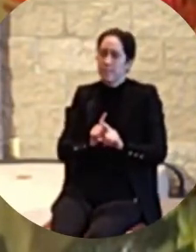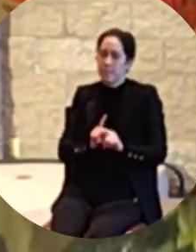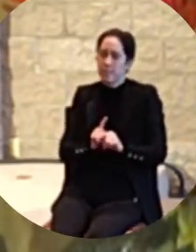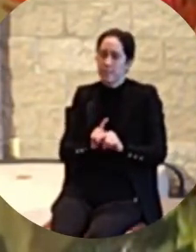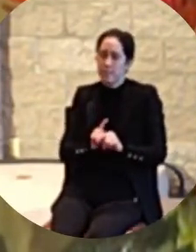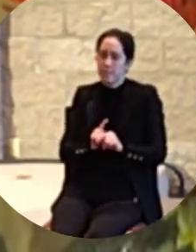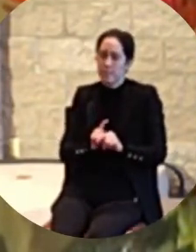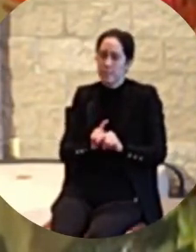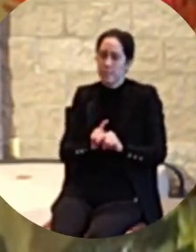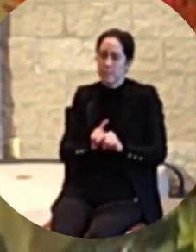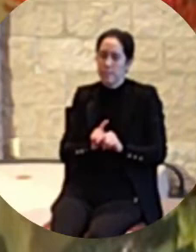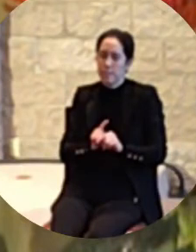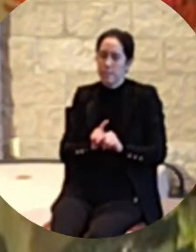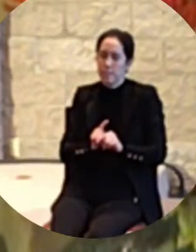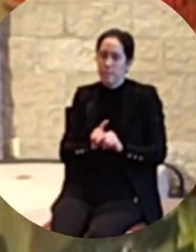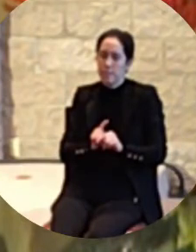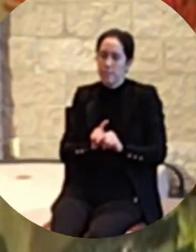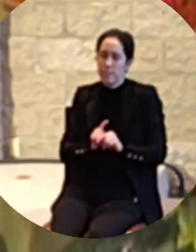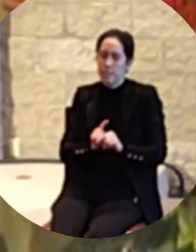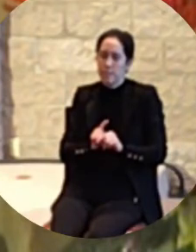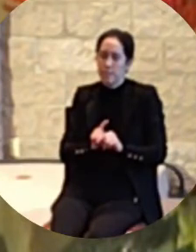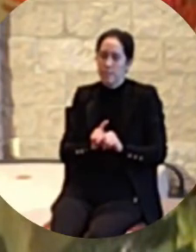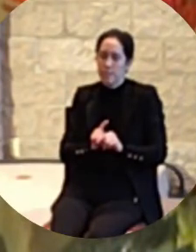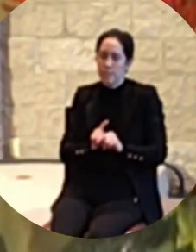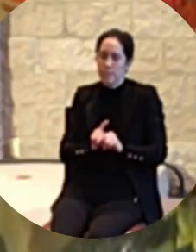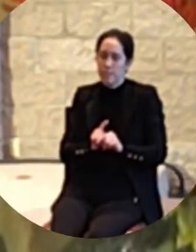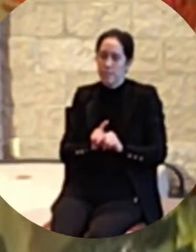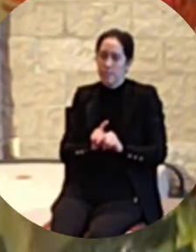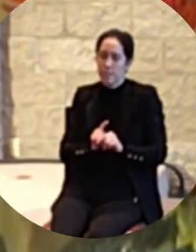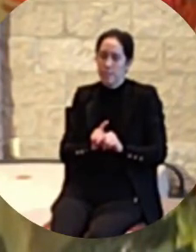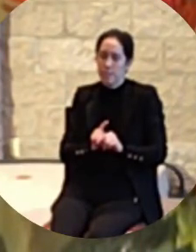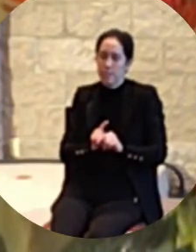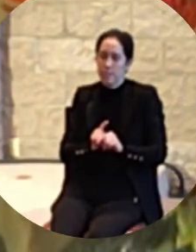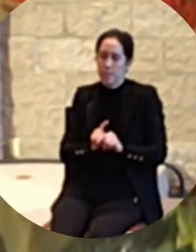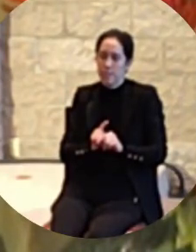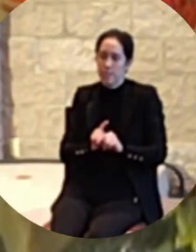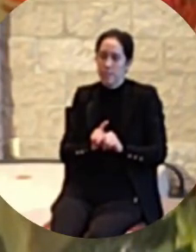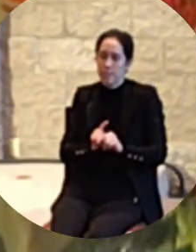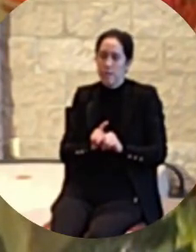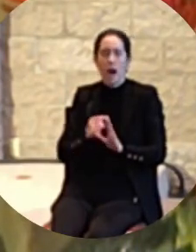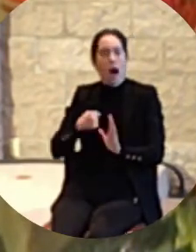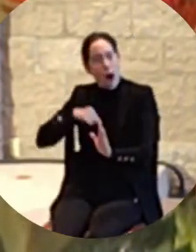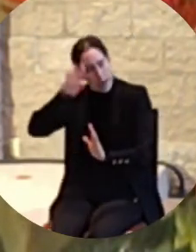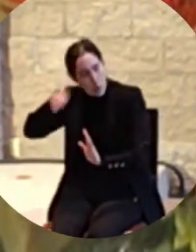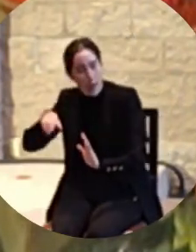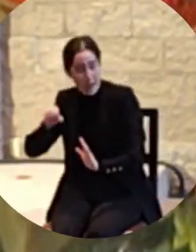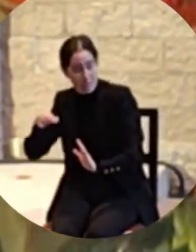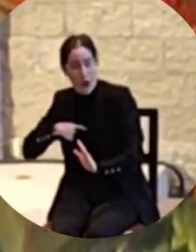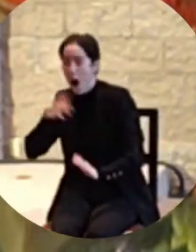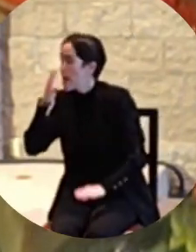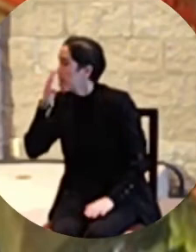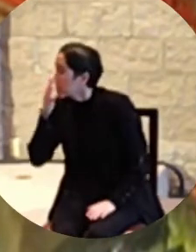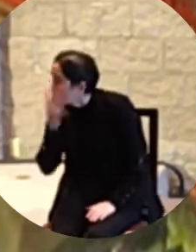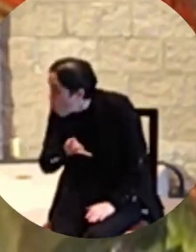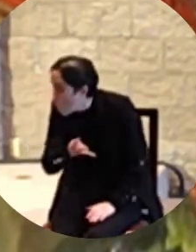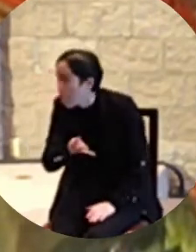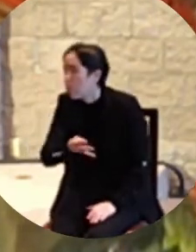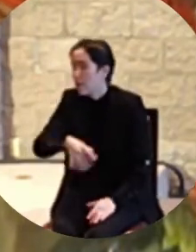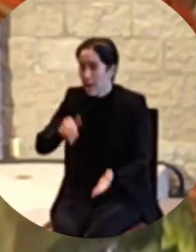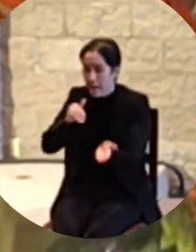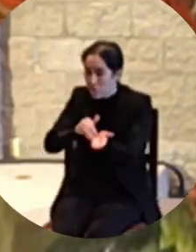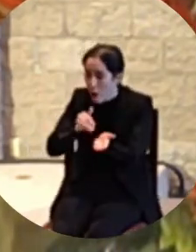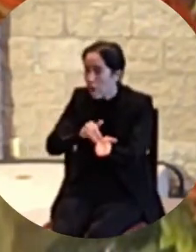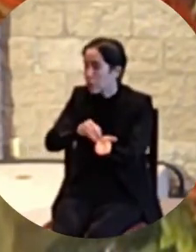been suggested by our medical community, then I know that I too will suffer, perhaps even physically. And so